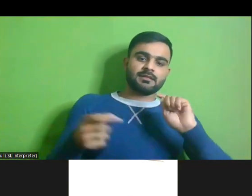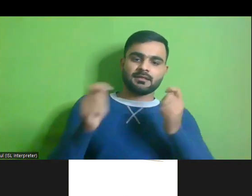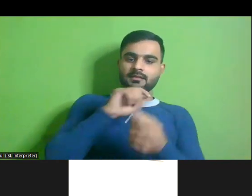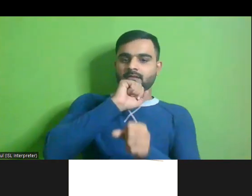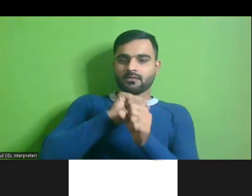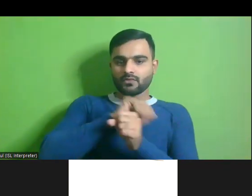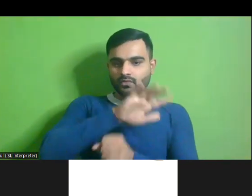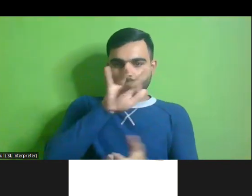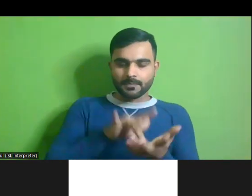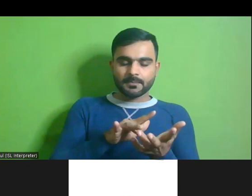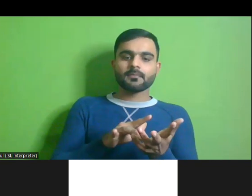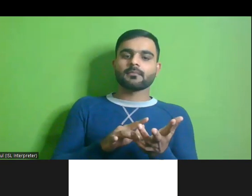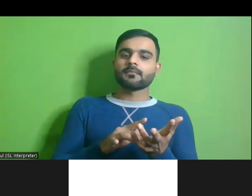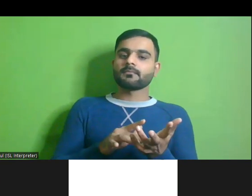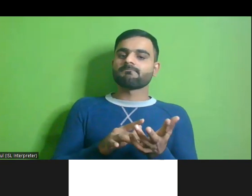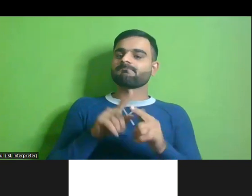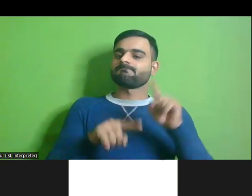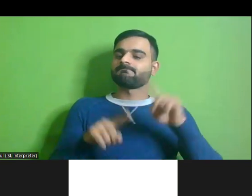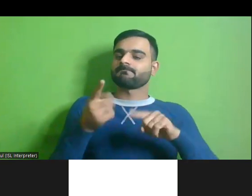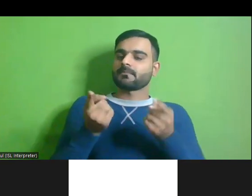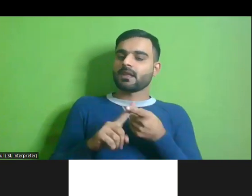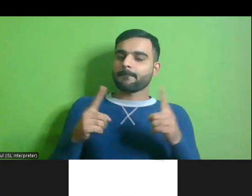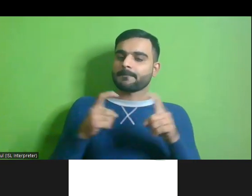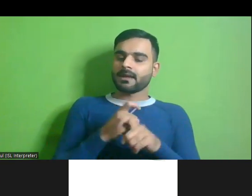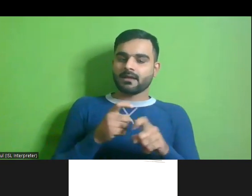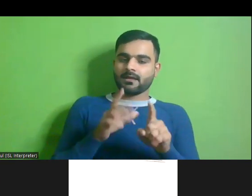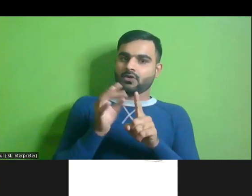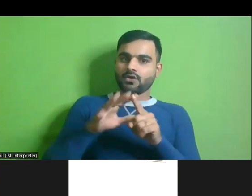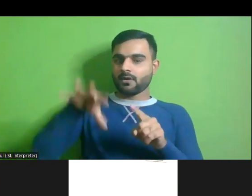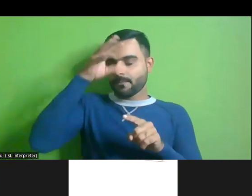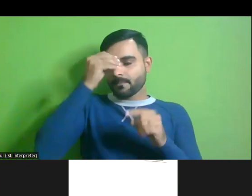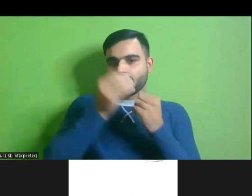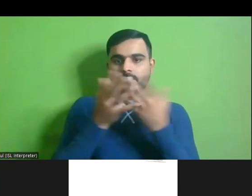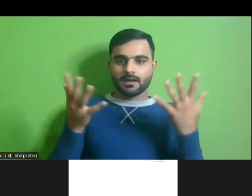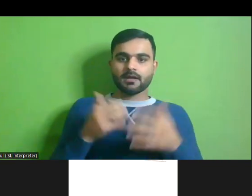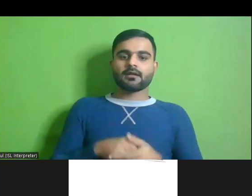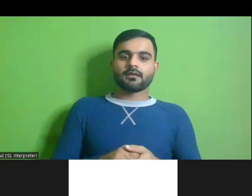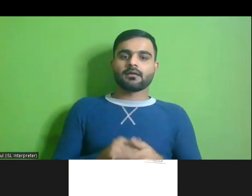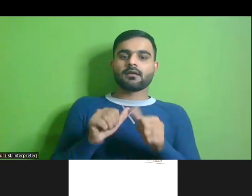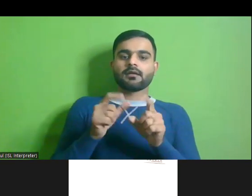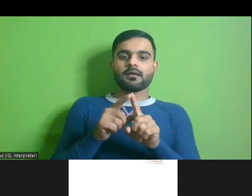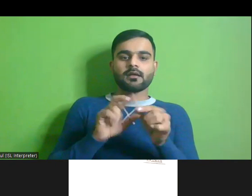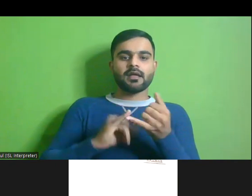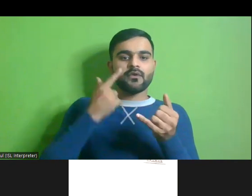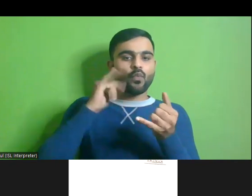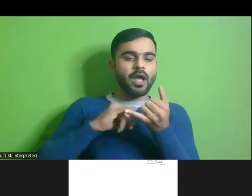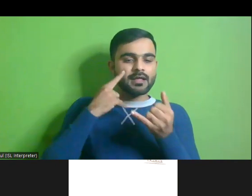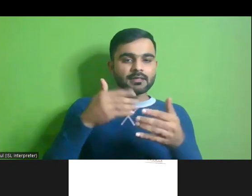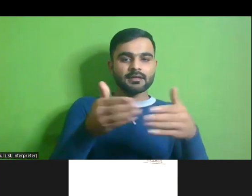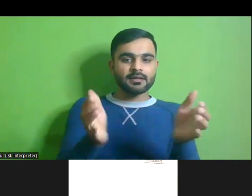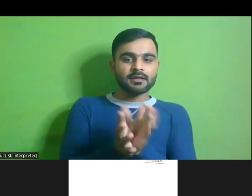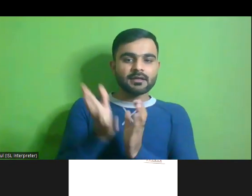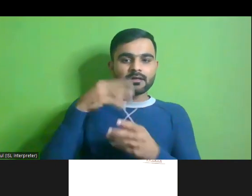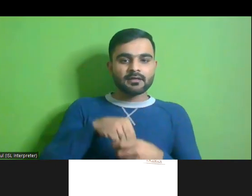that is, you know, in crisis, I think that if we did this, we may learn many things from Adivasi communities in terms